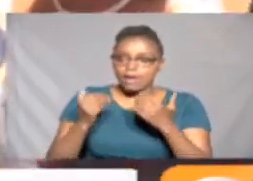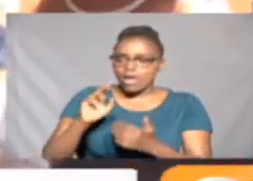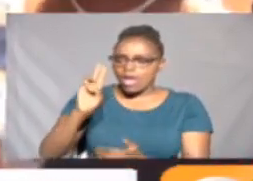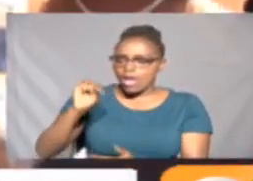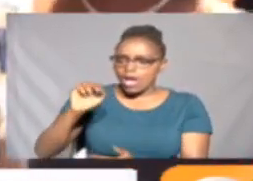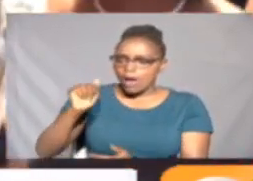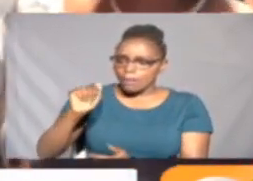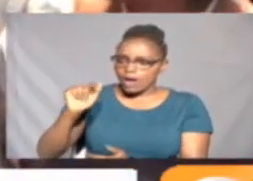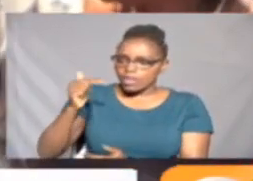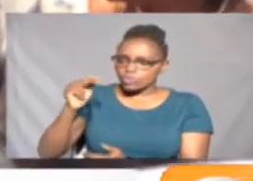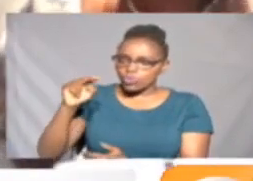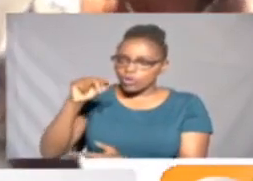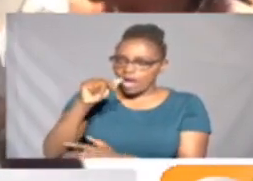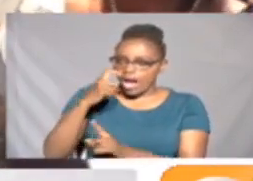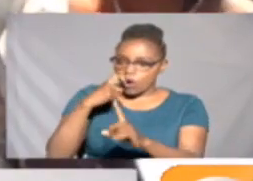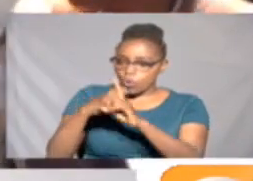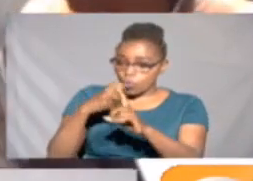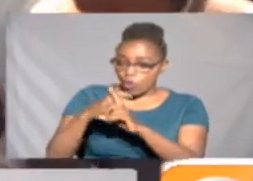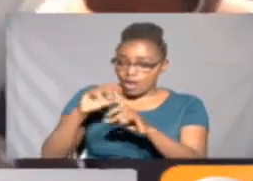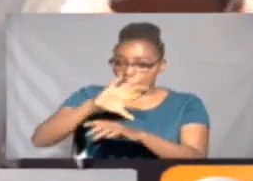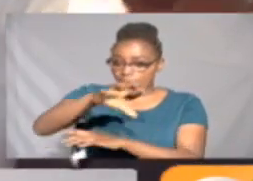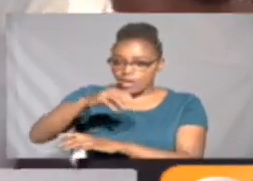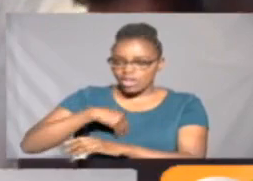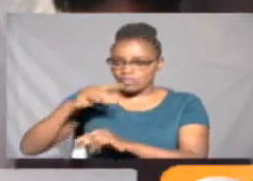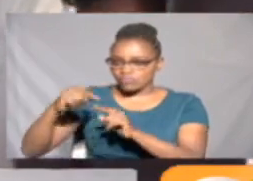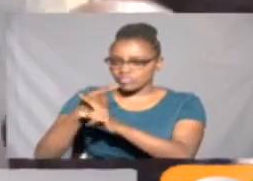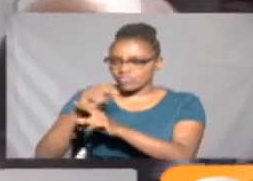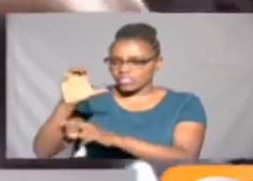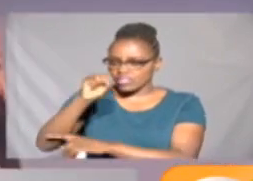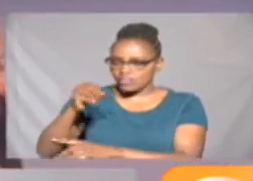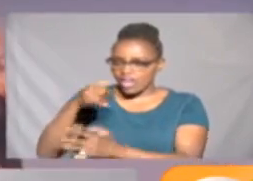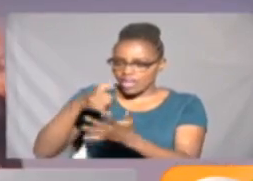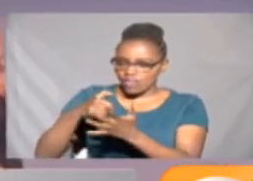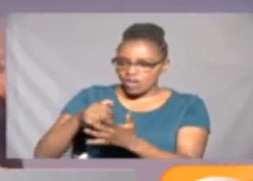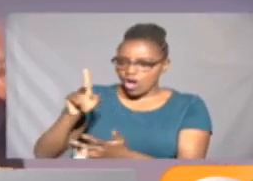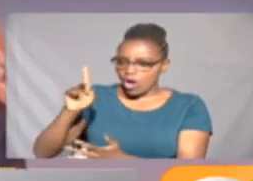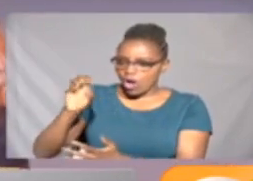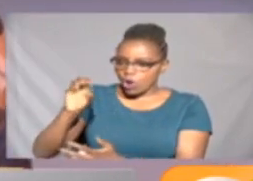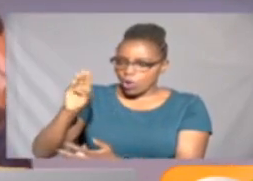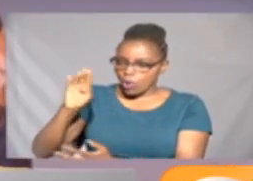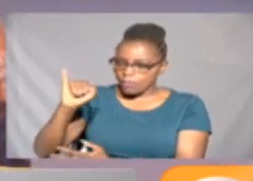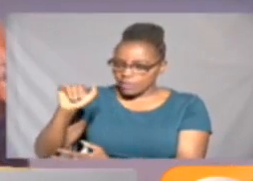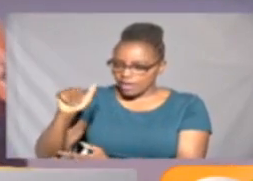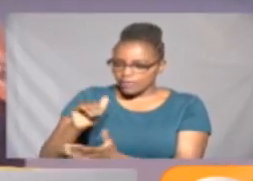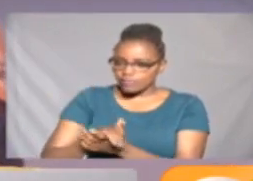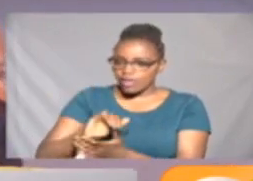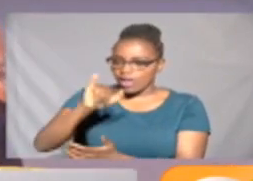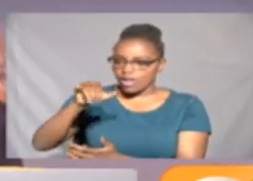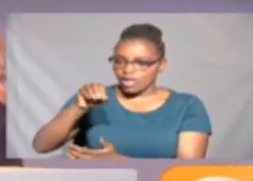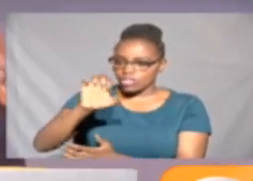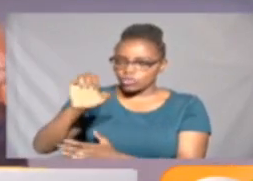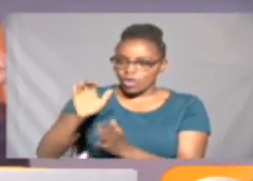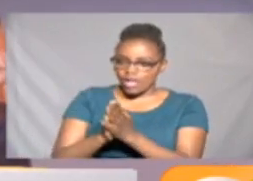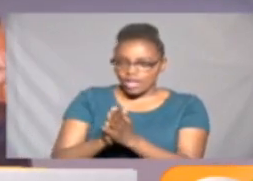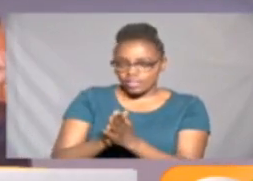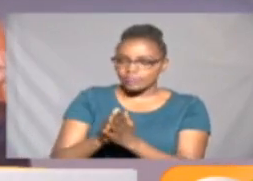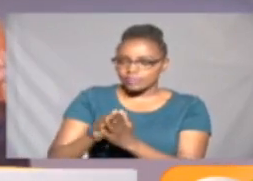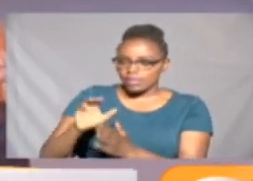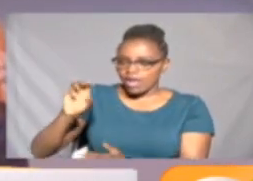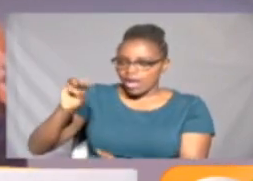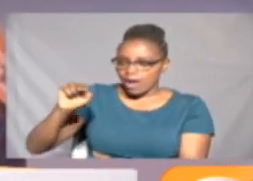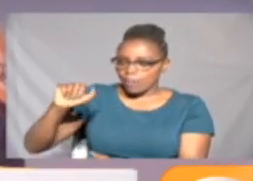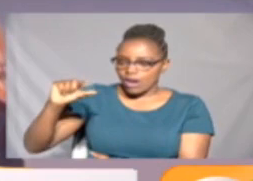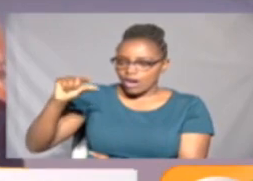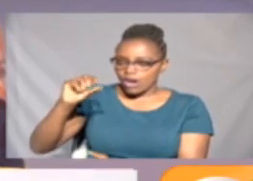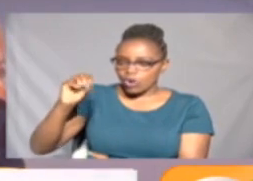Matuga, Kwale County, and was attended by several cabinet secretaries, including Professor Margaret Kobia, Joe Musheru, and Professor George